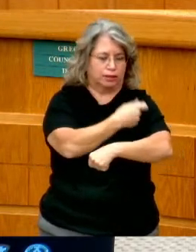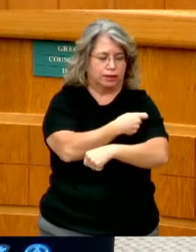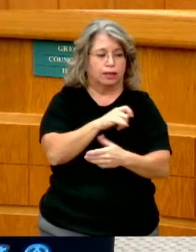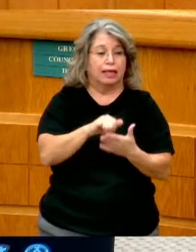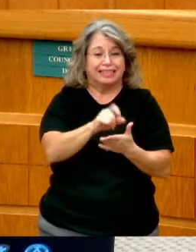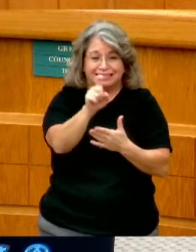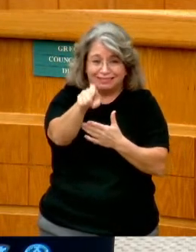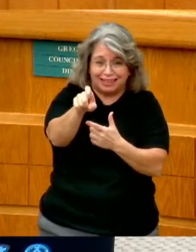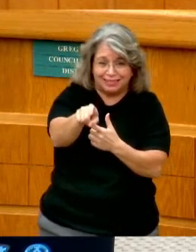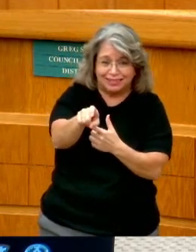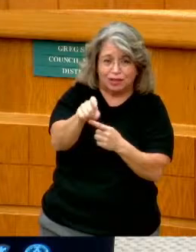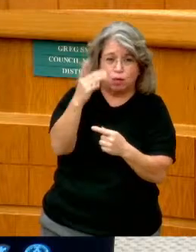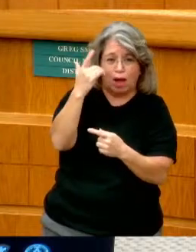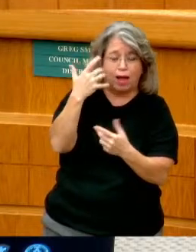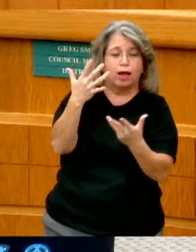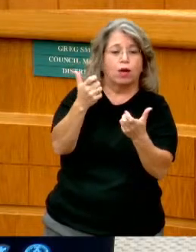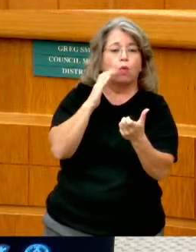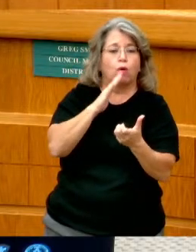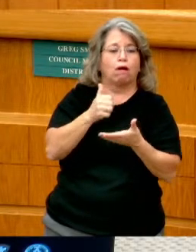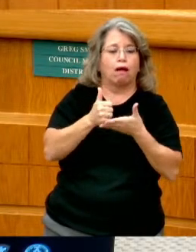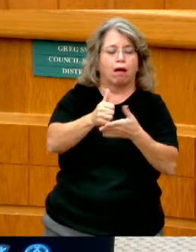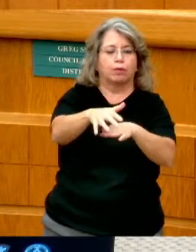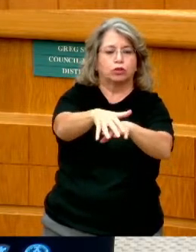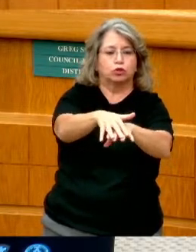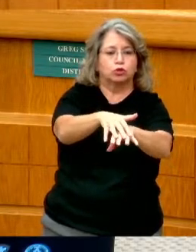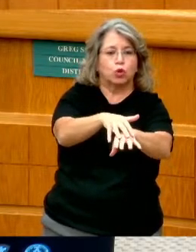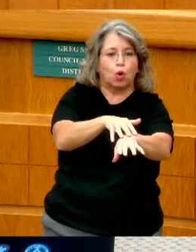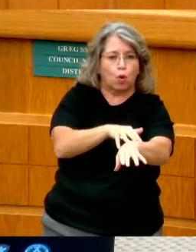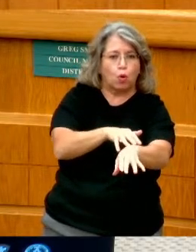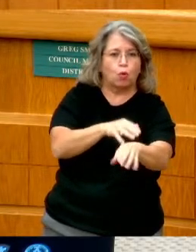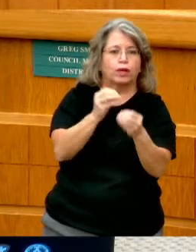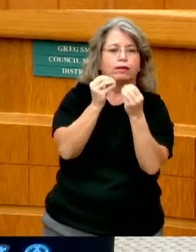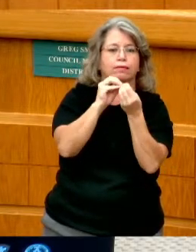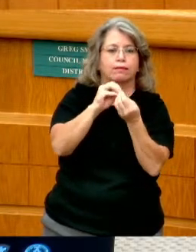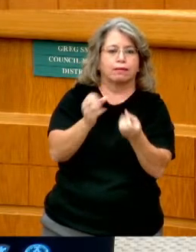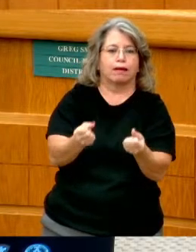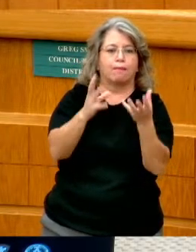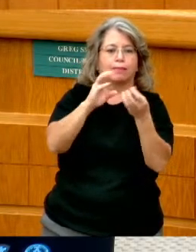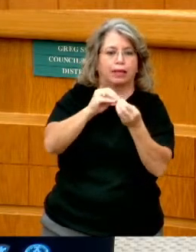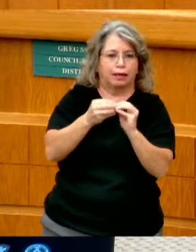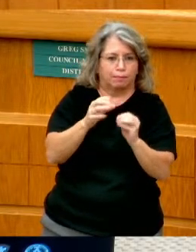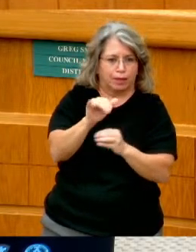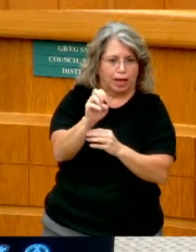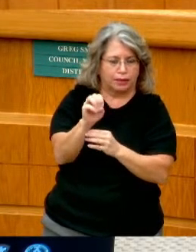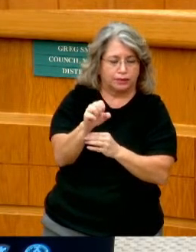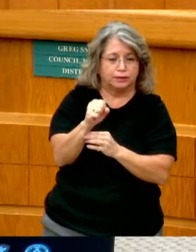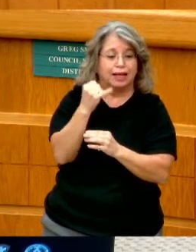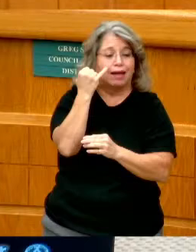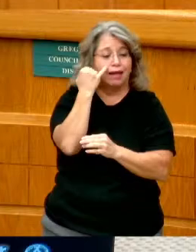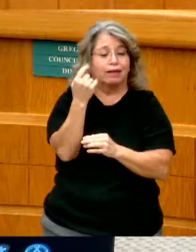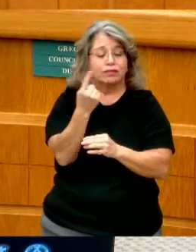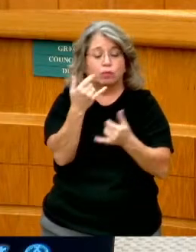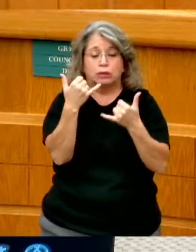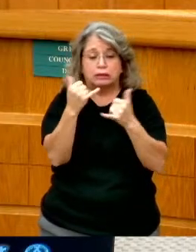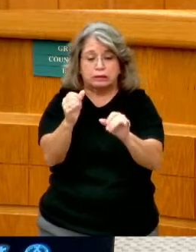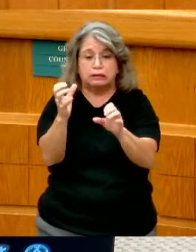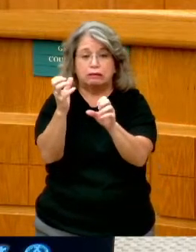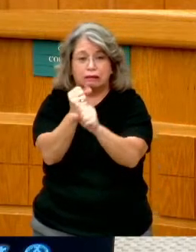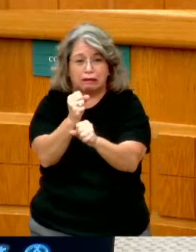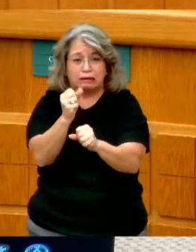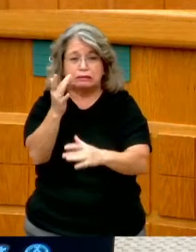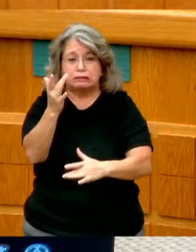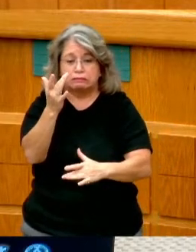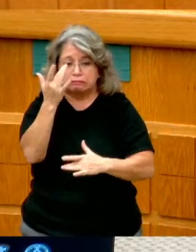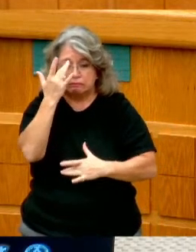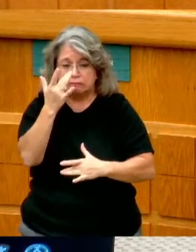the cases down. And if someone does get COVID-19 after they've been vaccinated, we want the disease to be less